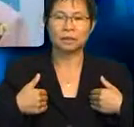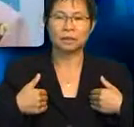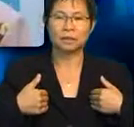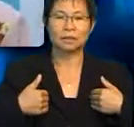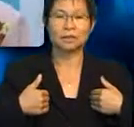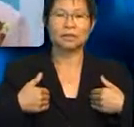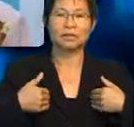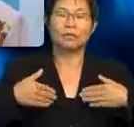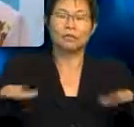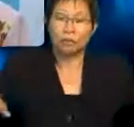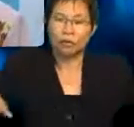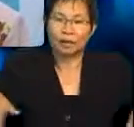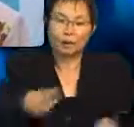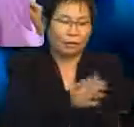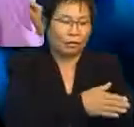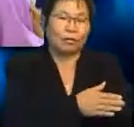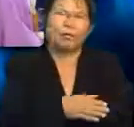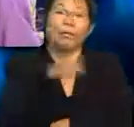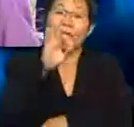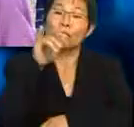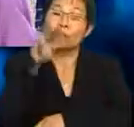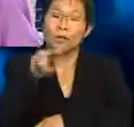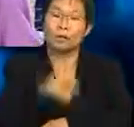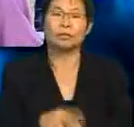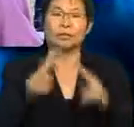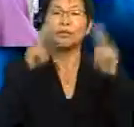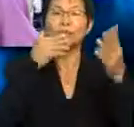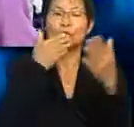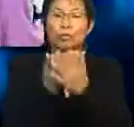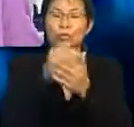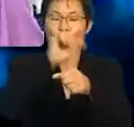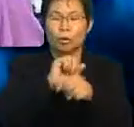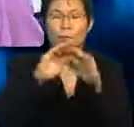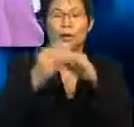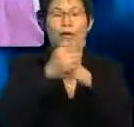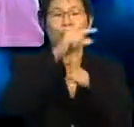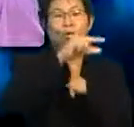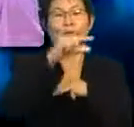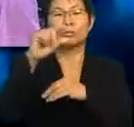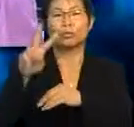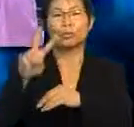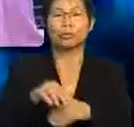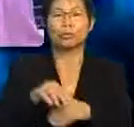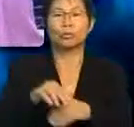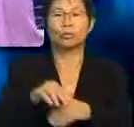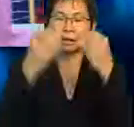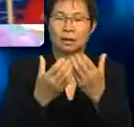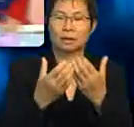A fish has fins. Very good work by group 2. Okay,